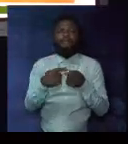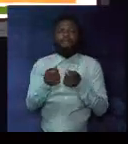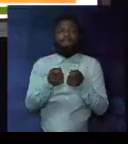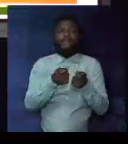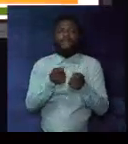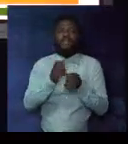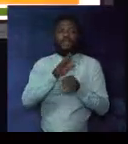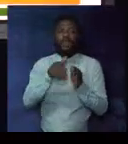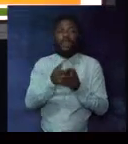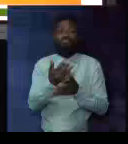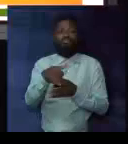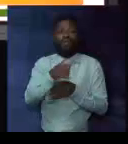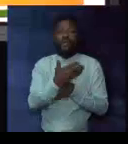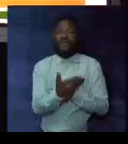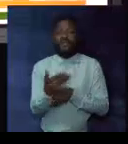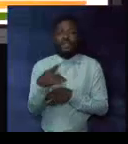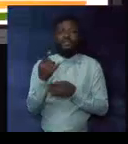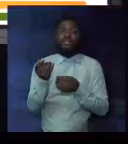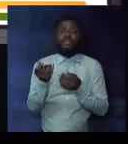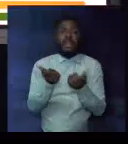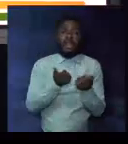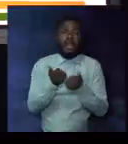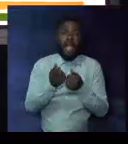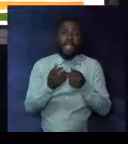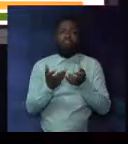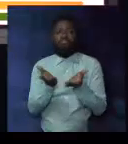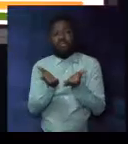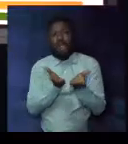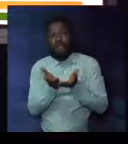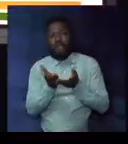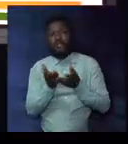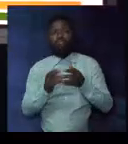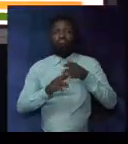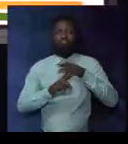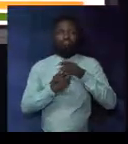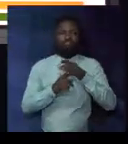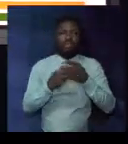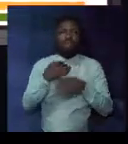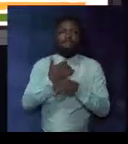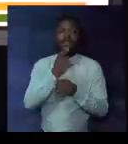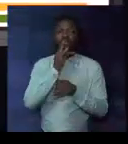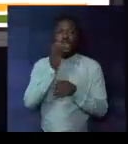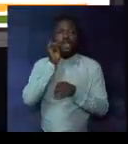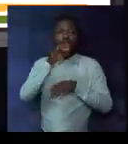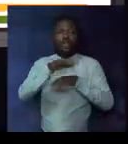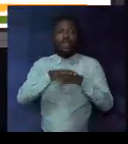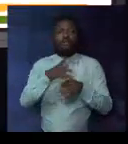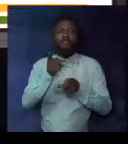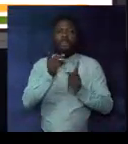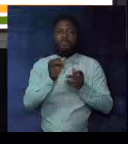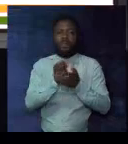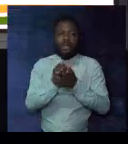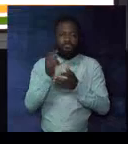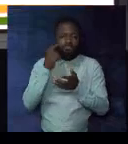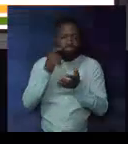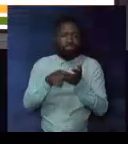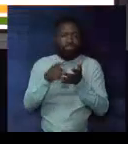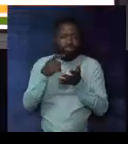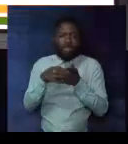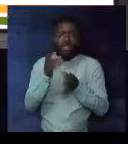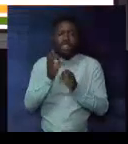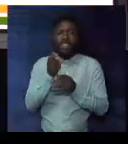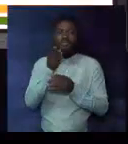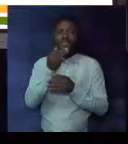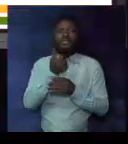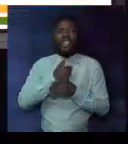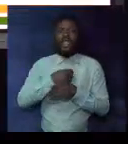tried to maintain all those things. The car, he will service it, he will make sure he called those that will look and check